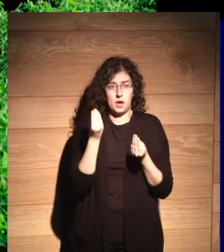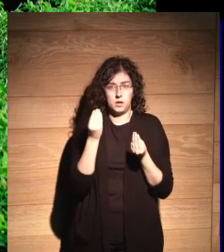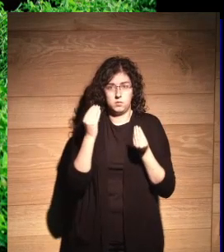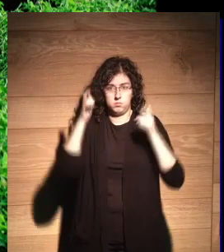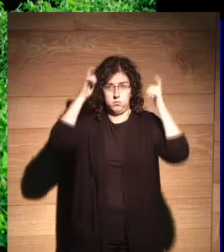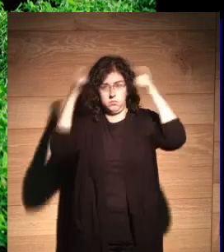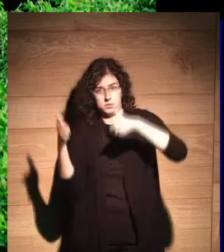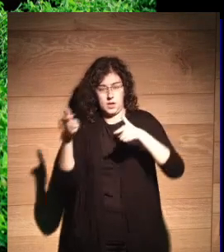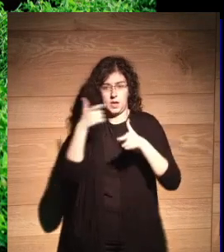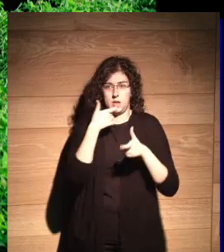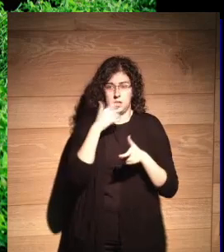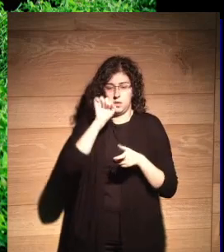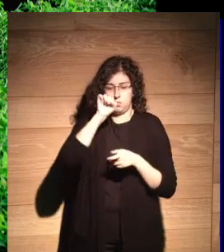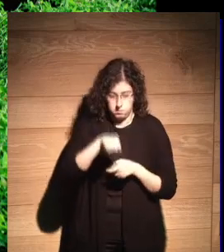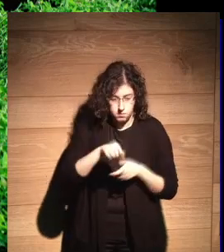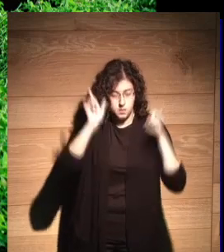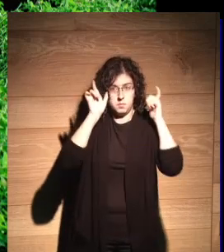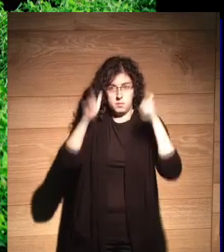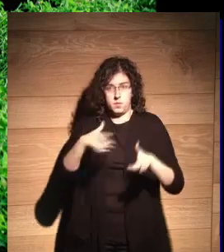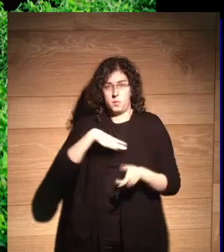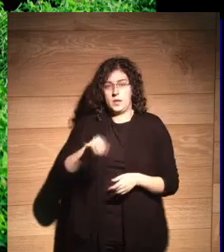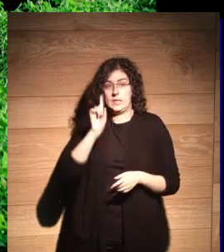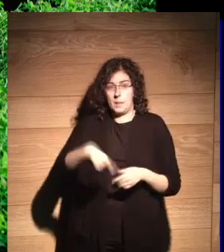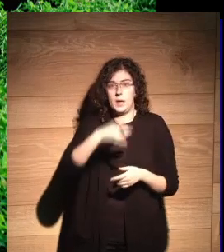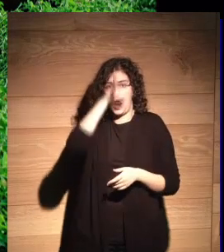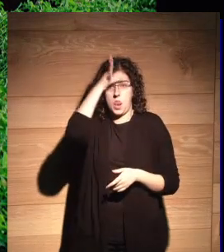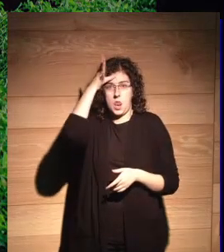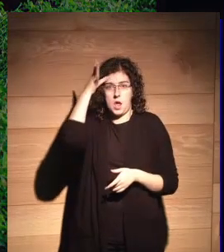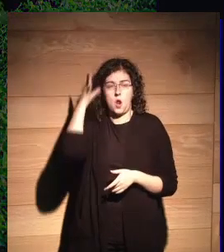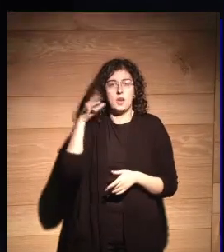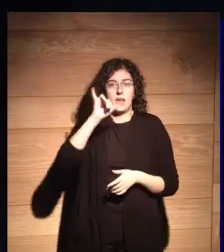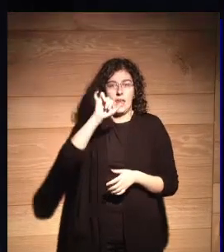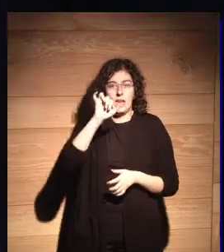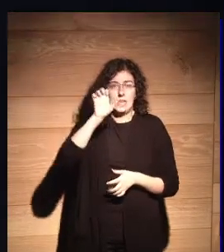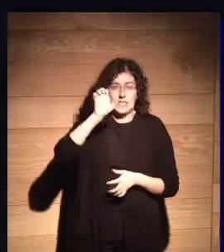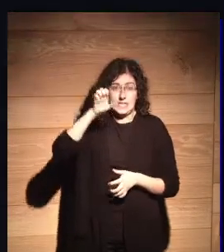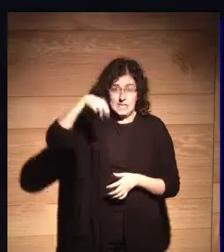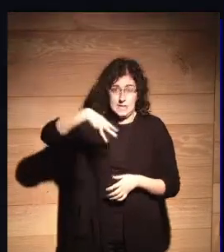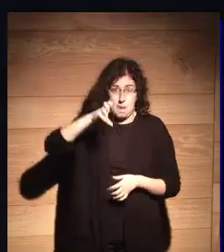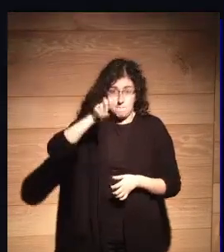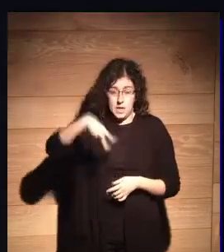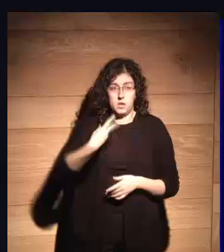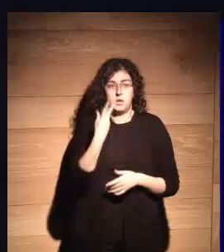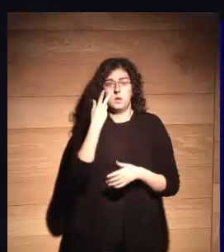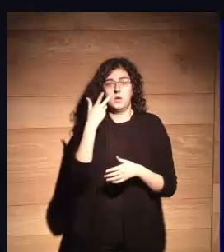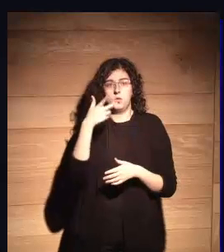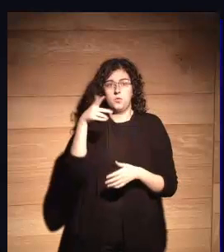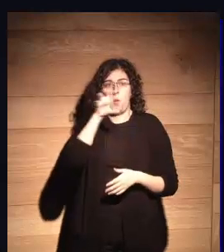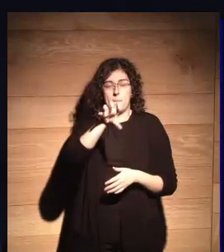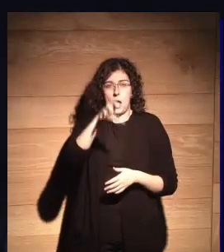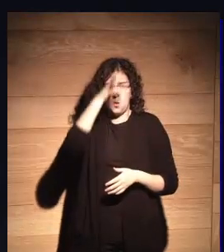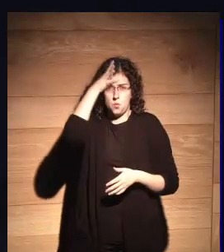because, I mean, Yemen is incredibly hot. So, yeah. Come